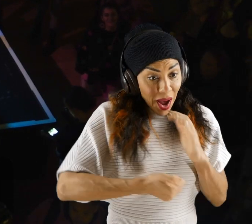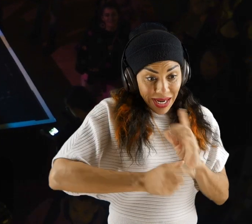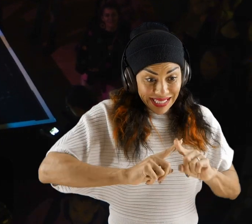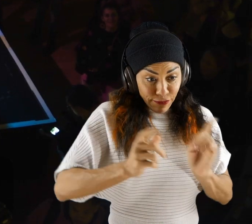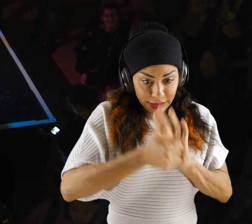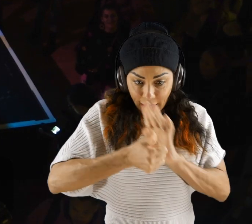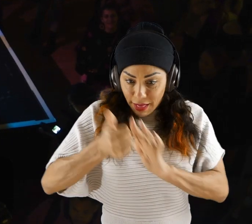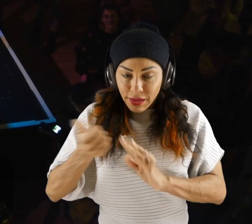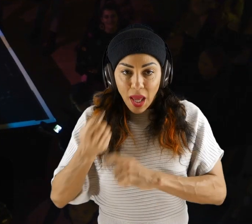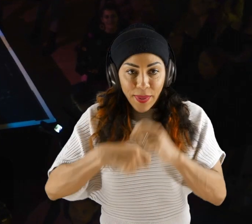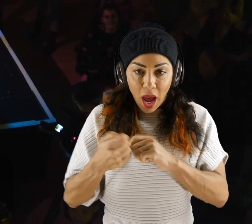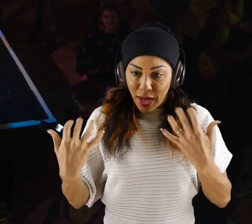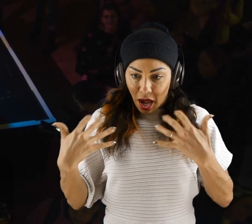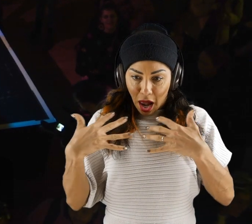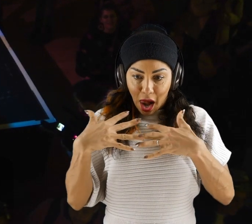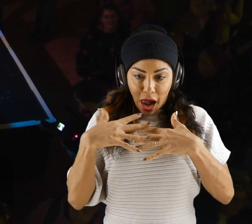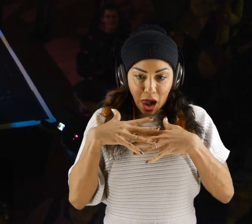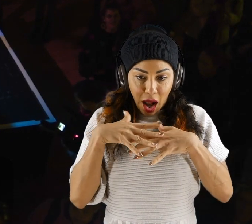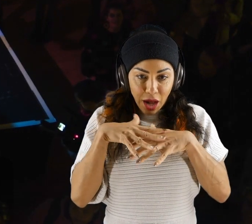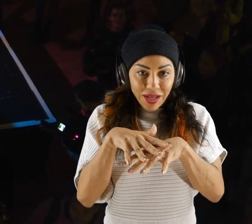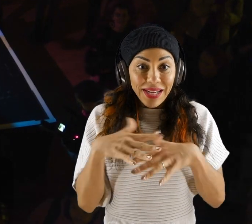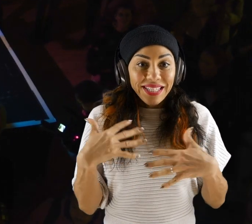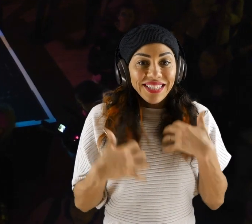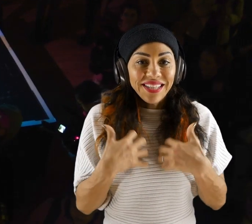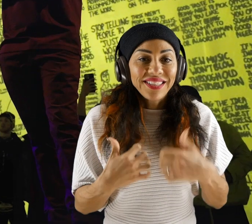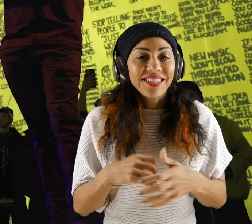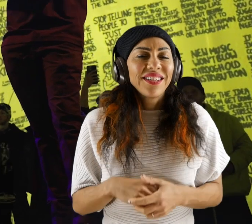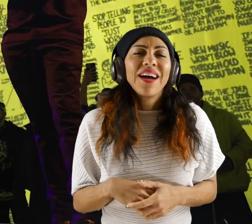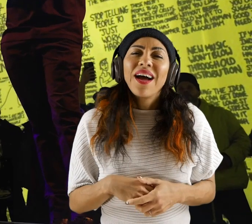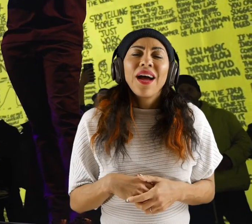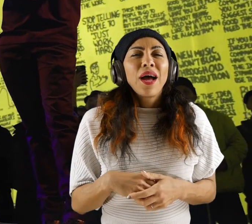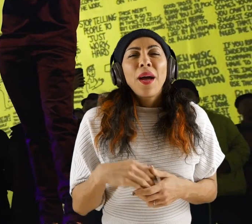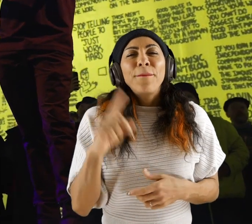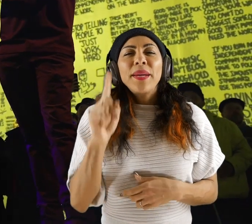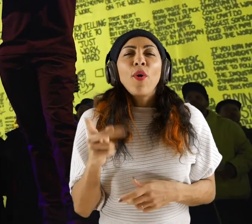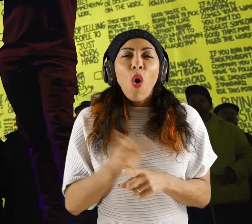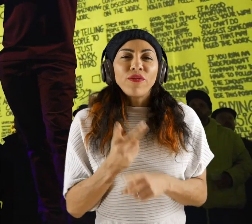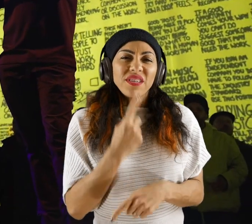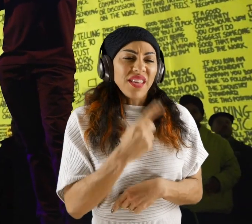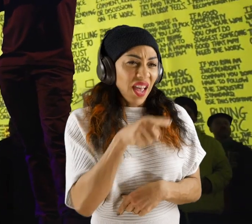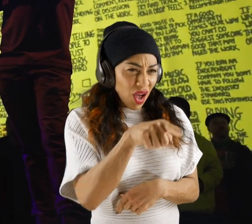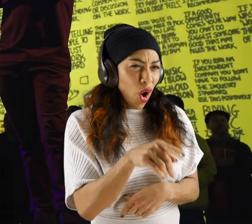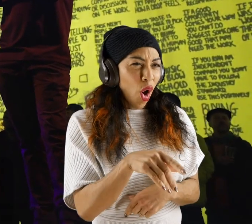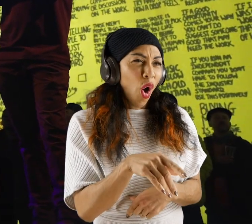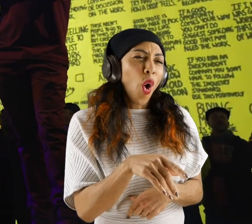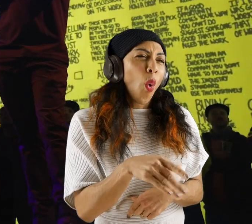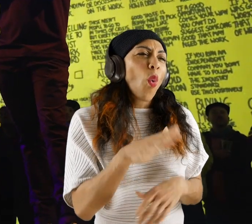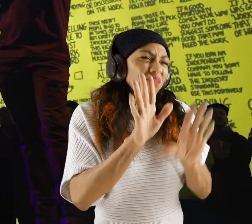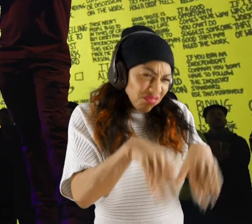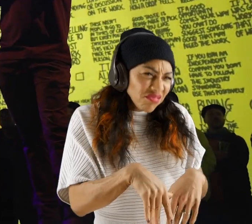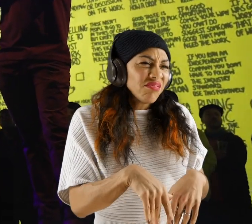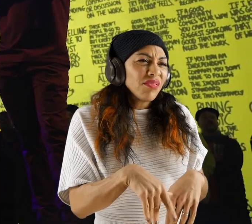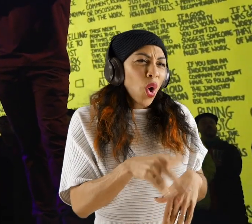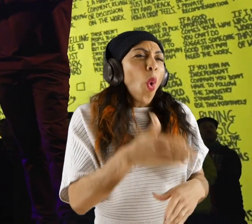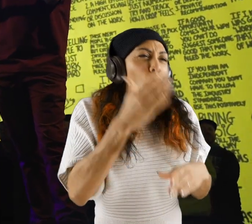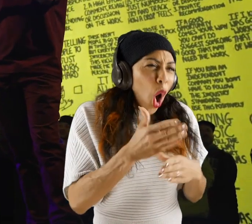me. Stop telling people to just work hard. Very annoying. And a lot of the